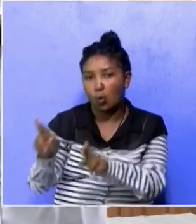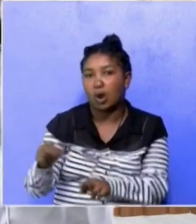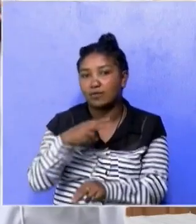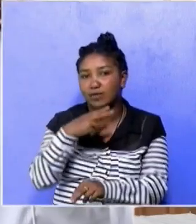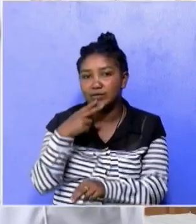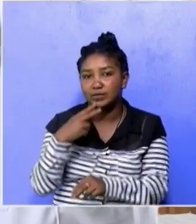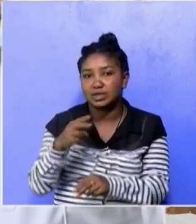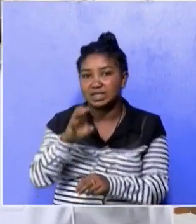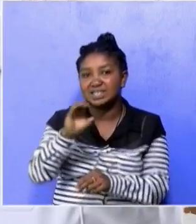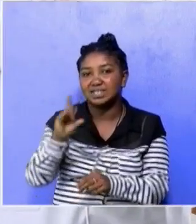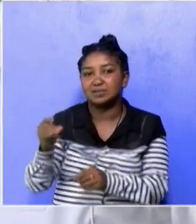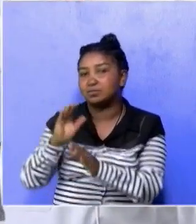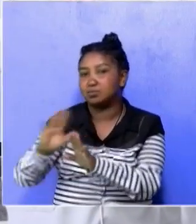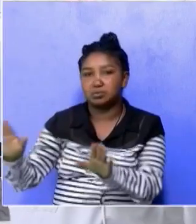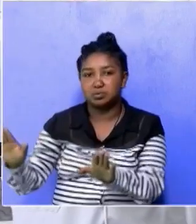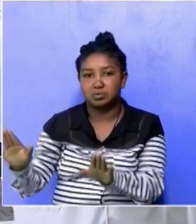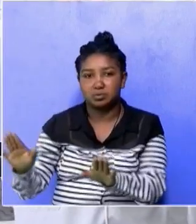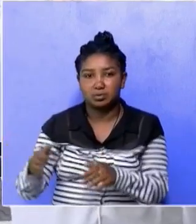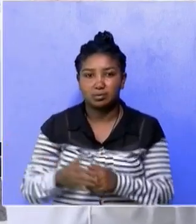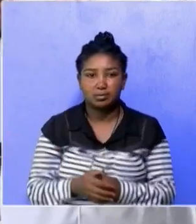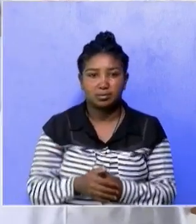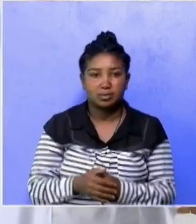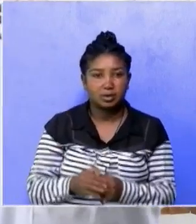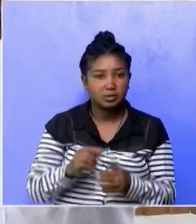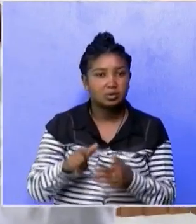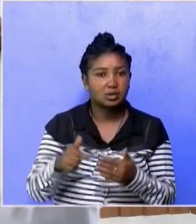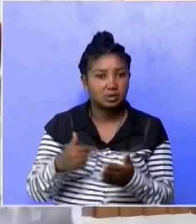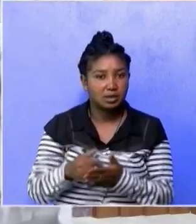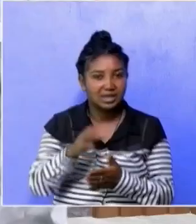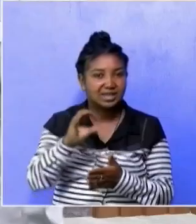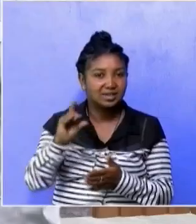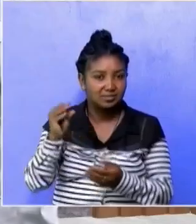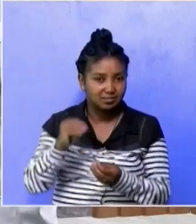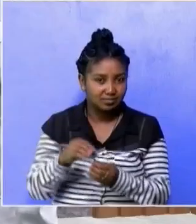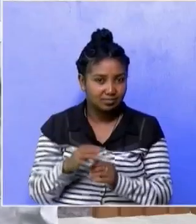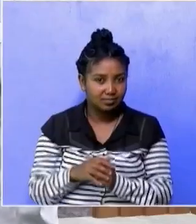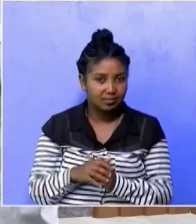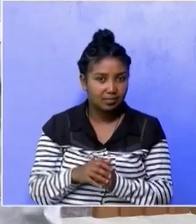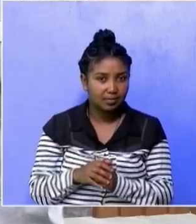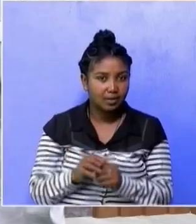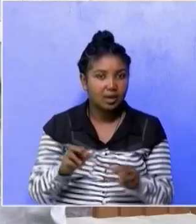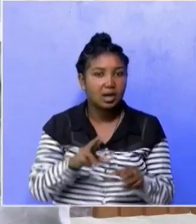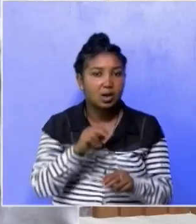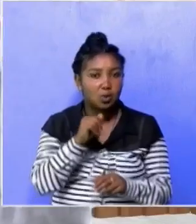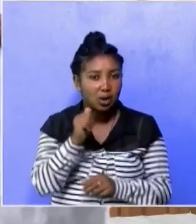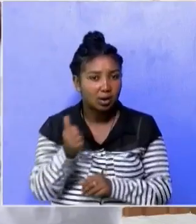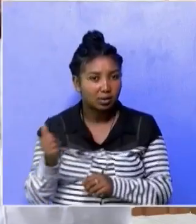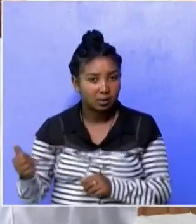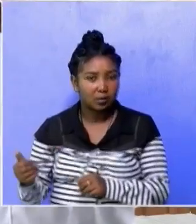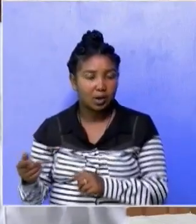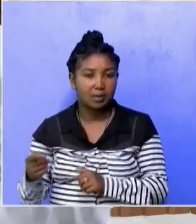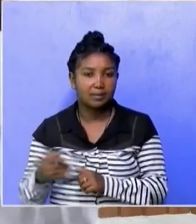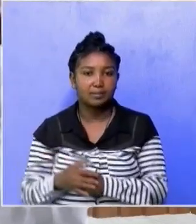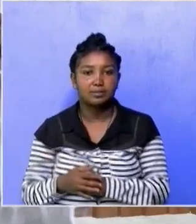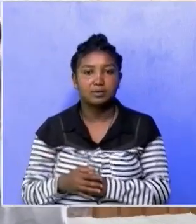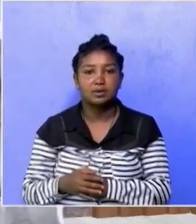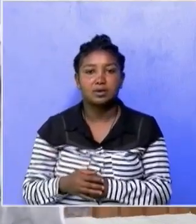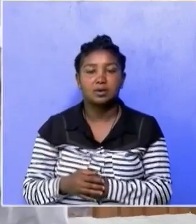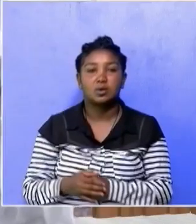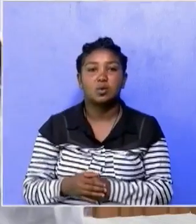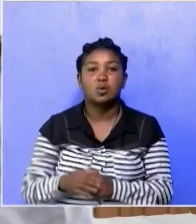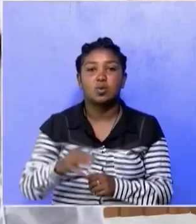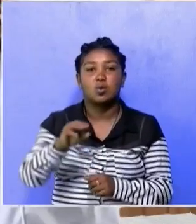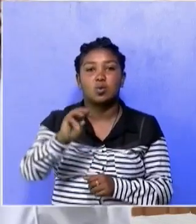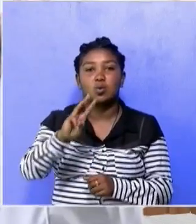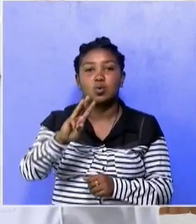verbs, regular past verb. So it's that is easy. Irregular, regular. Went again, that is